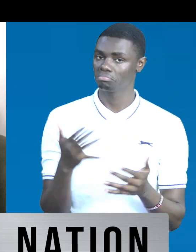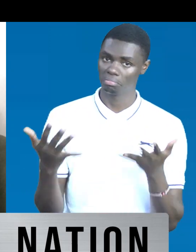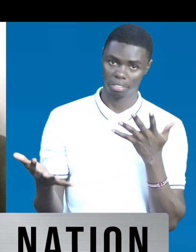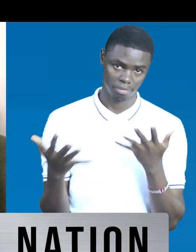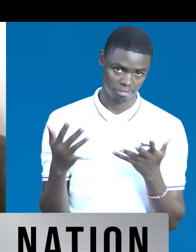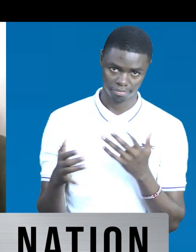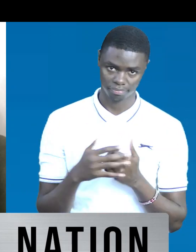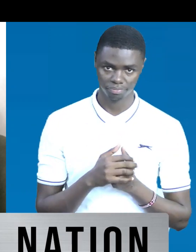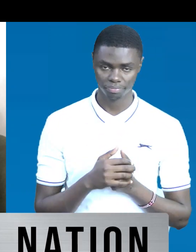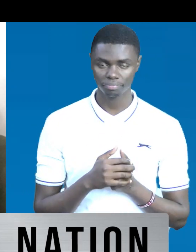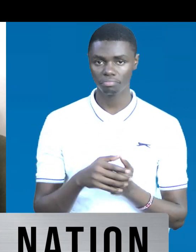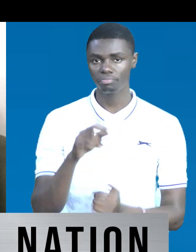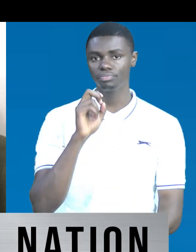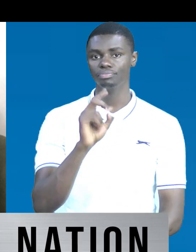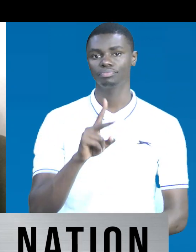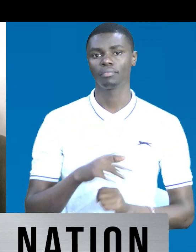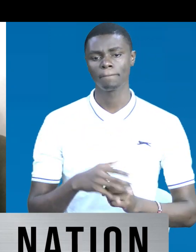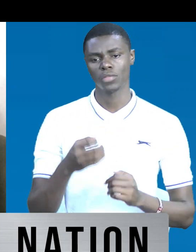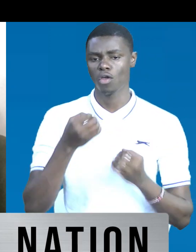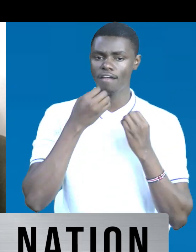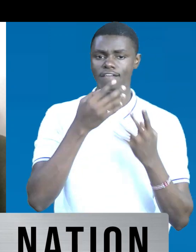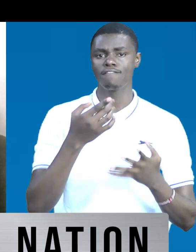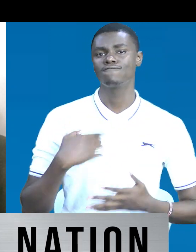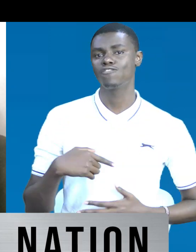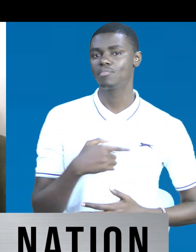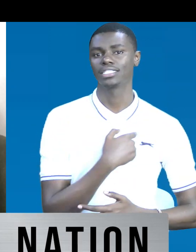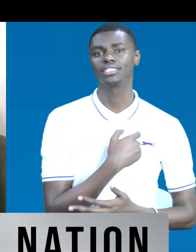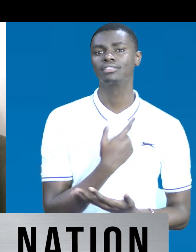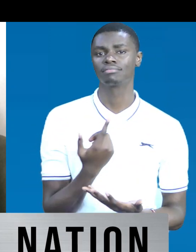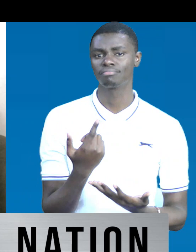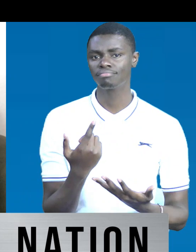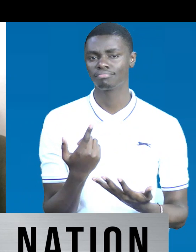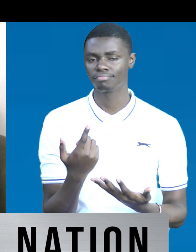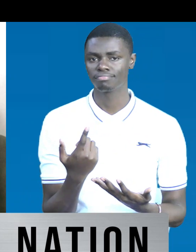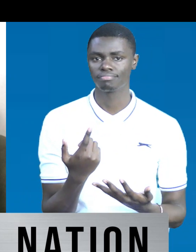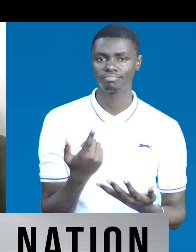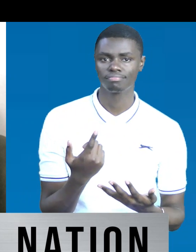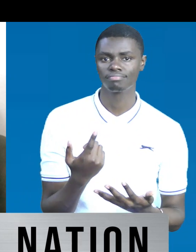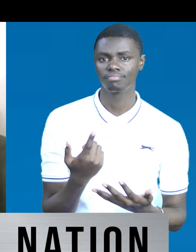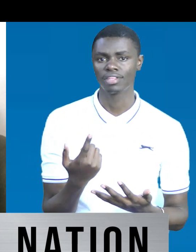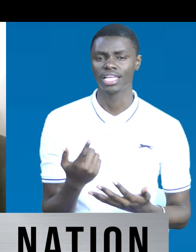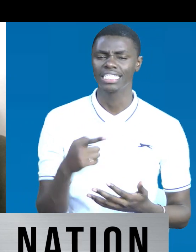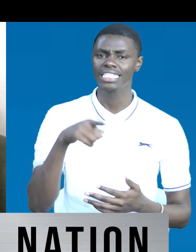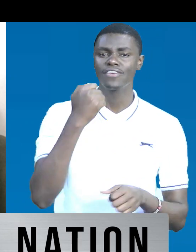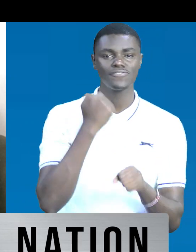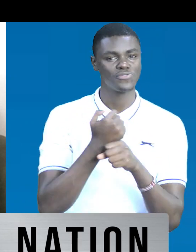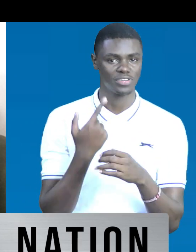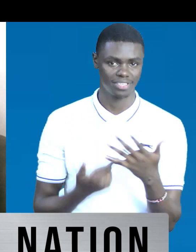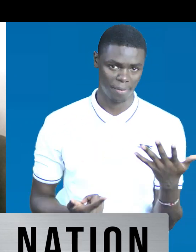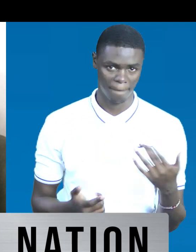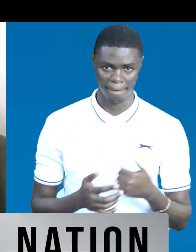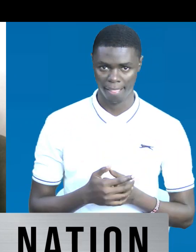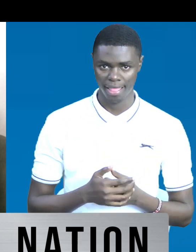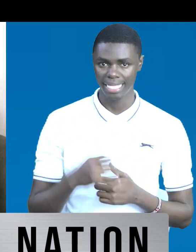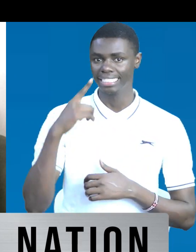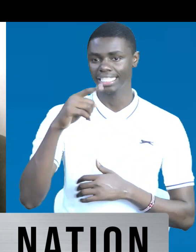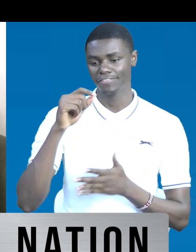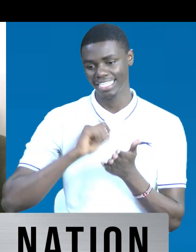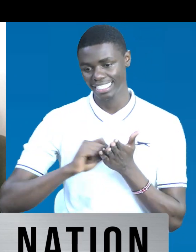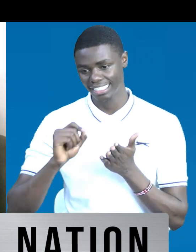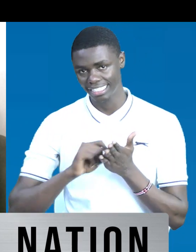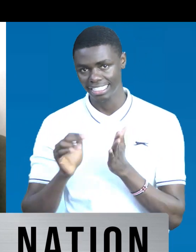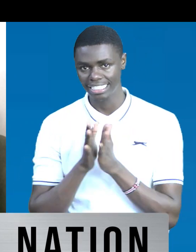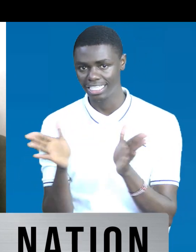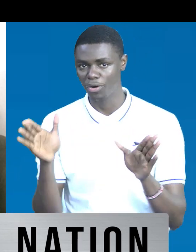It could be. Okay. Yes. Tell me, what do you do? Yeah. Are you Secretary